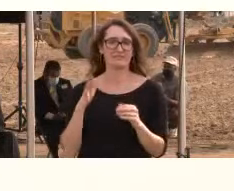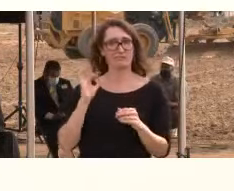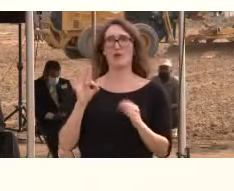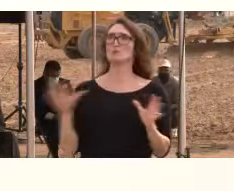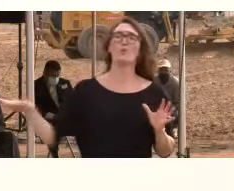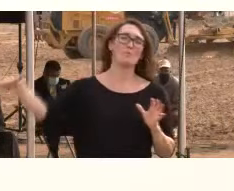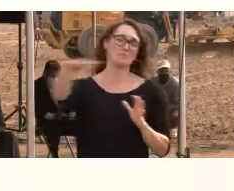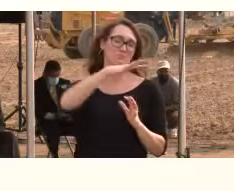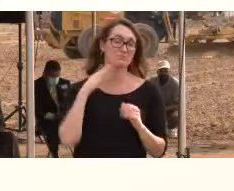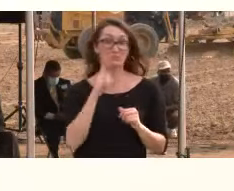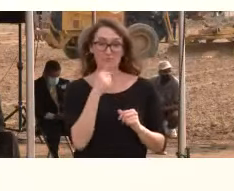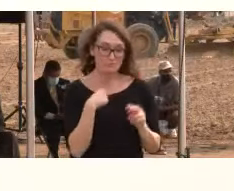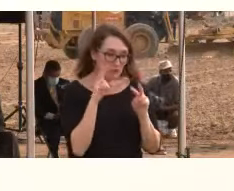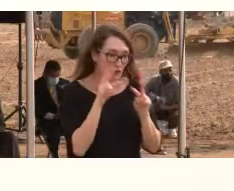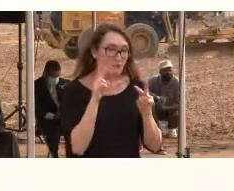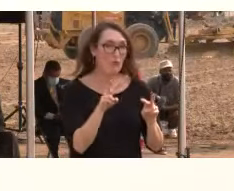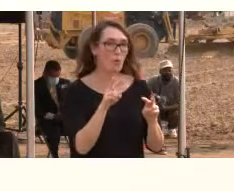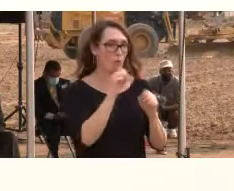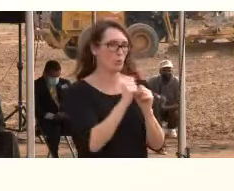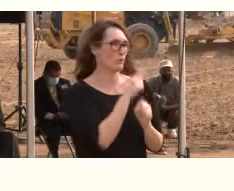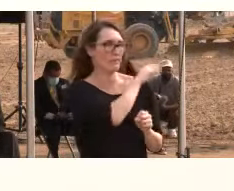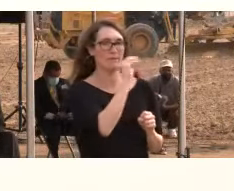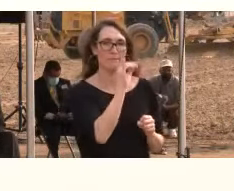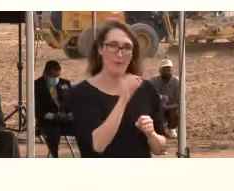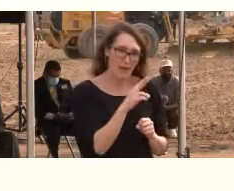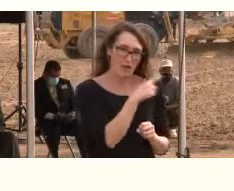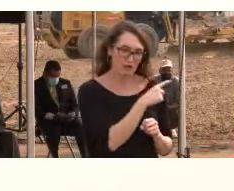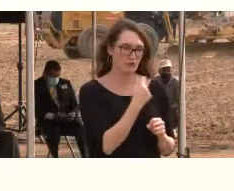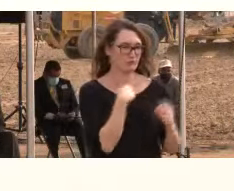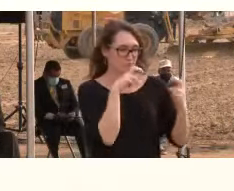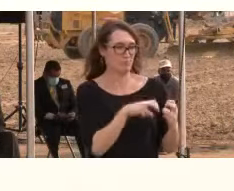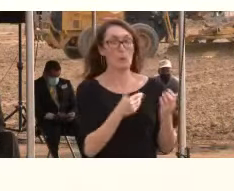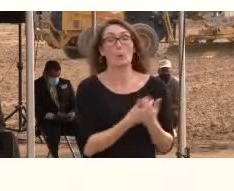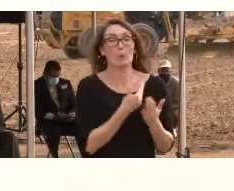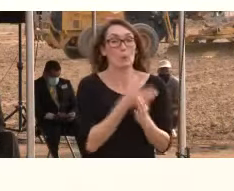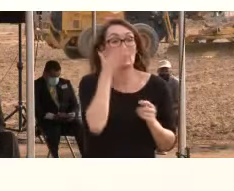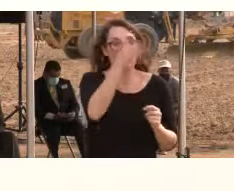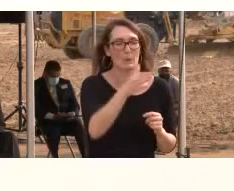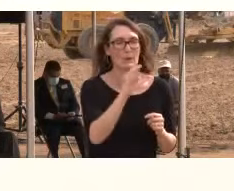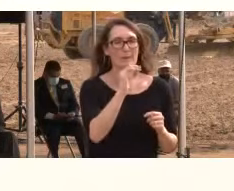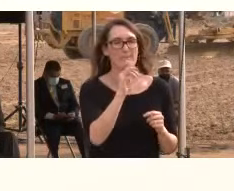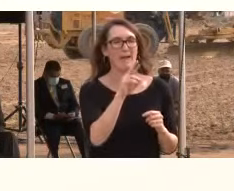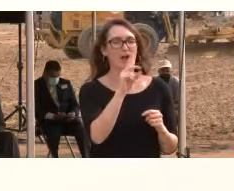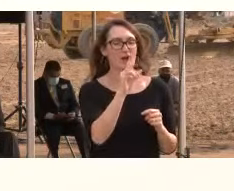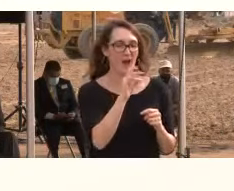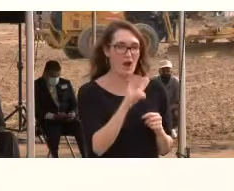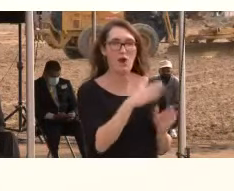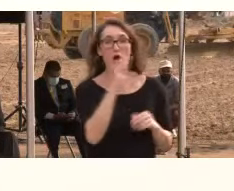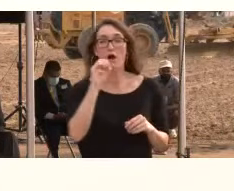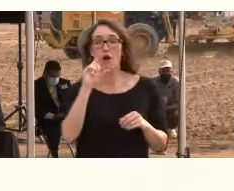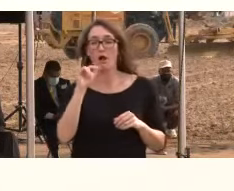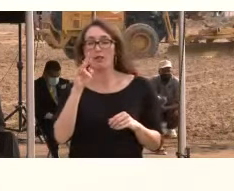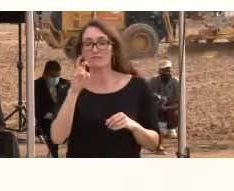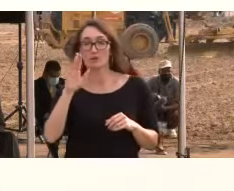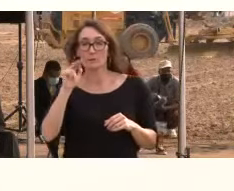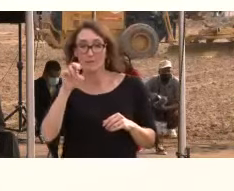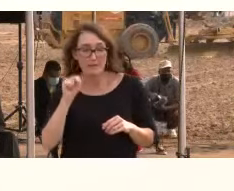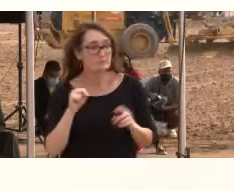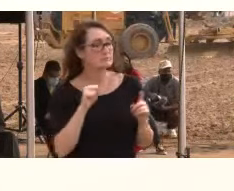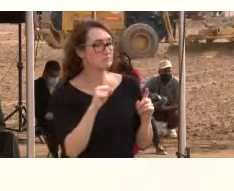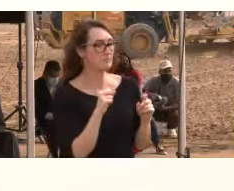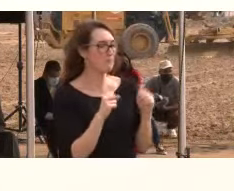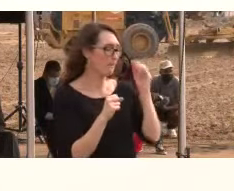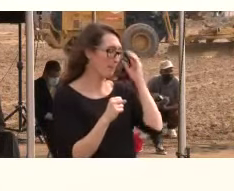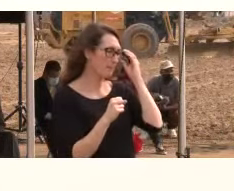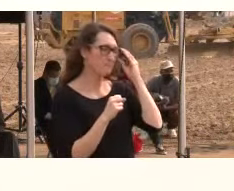Mayor, I look forward to being with you. I met with the mayor, new mayor coming in. I met with Oliver Baines. Oliver introduced